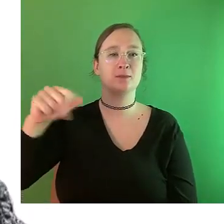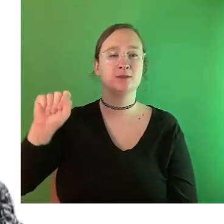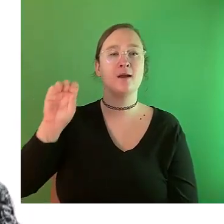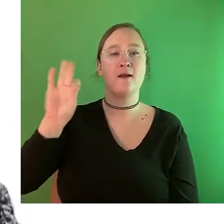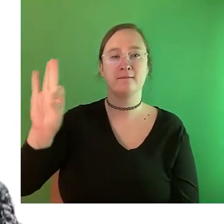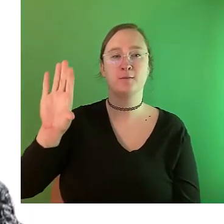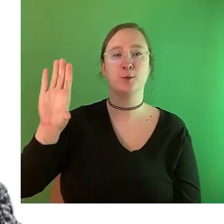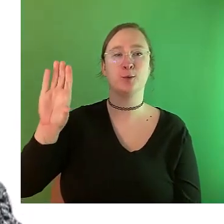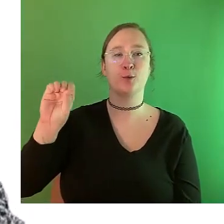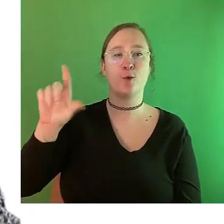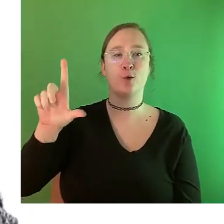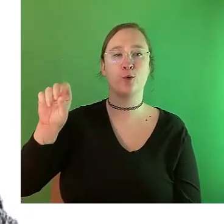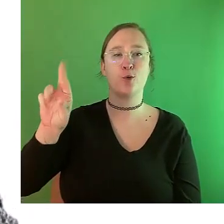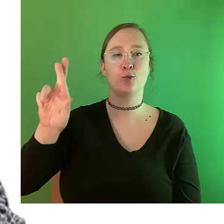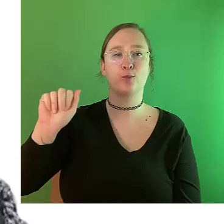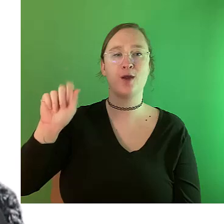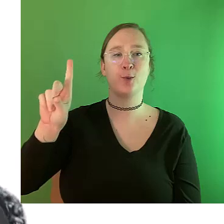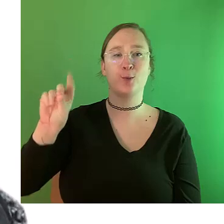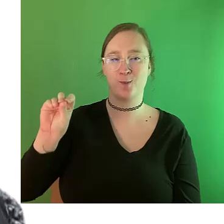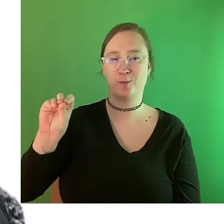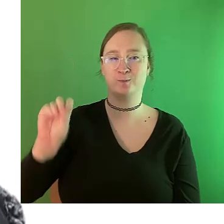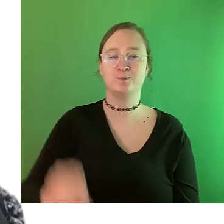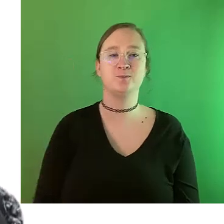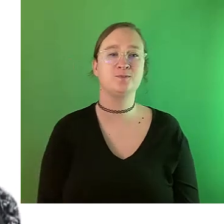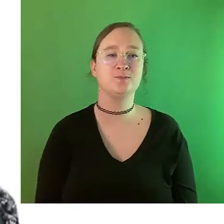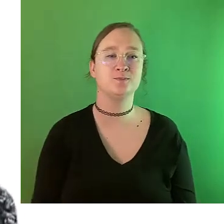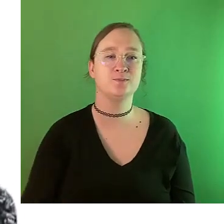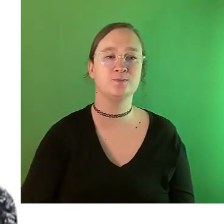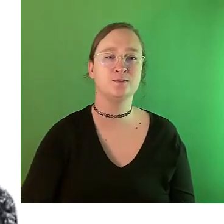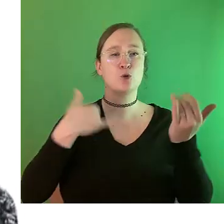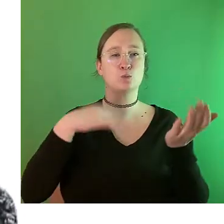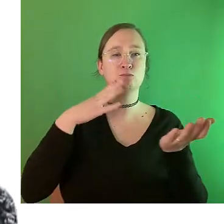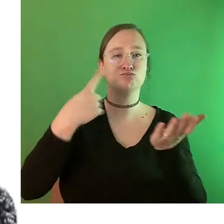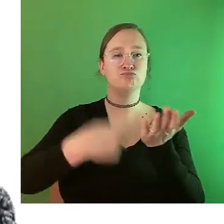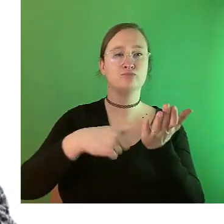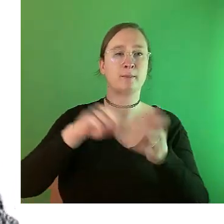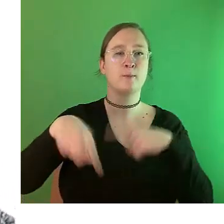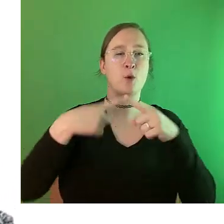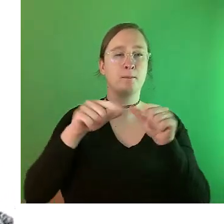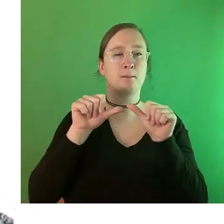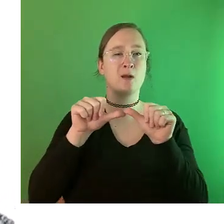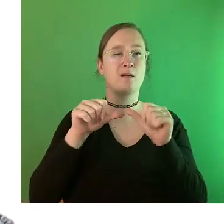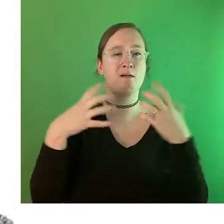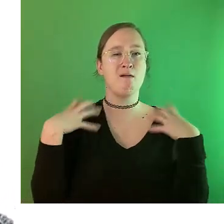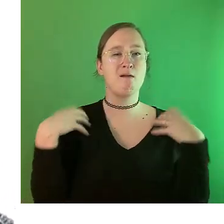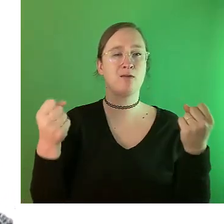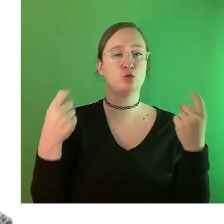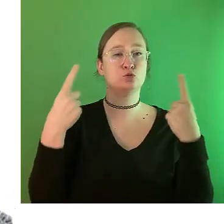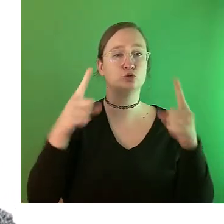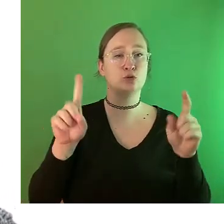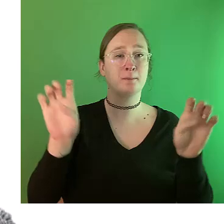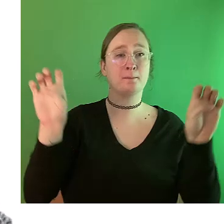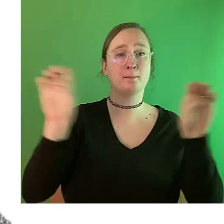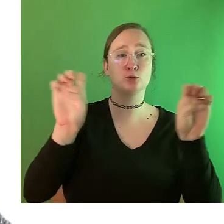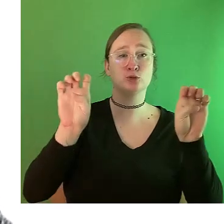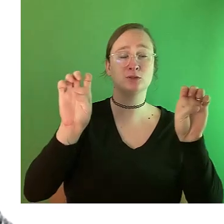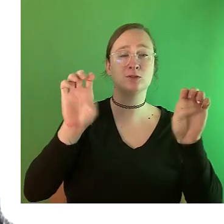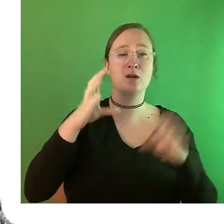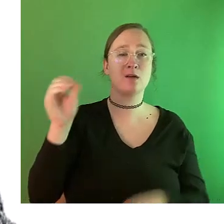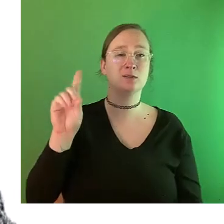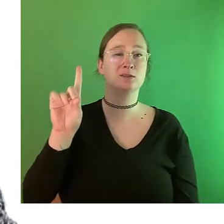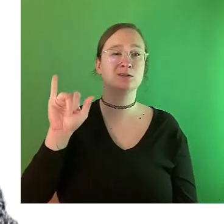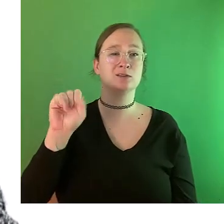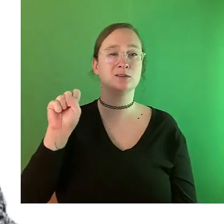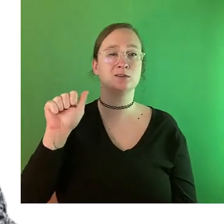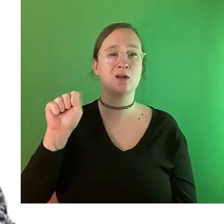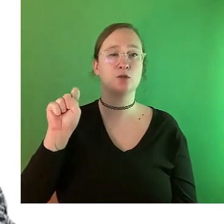disasters. So, the very first thing we're going to talk about is medications, administration, and storage. So, make sure that you're able